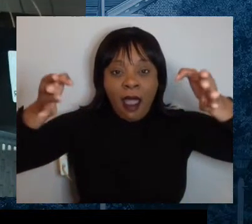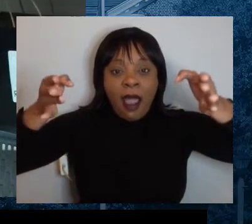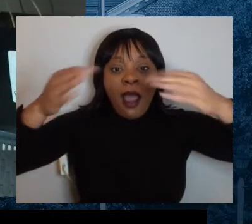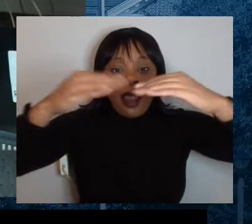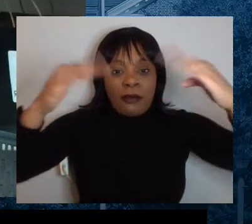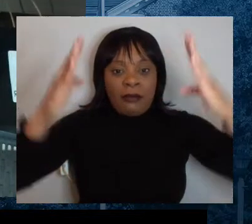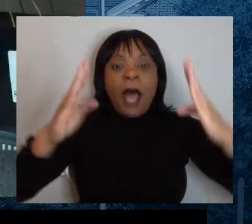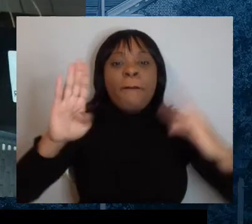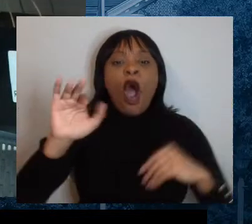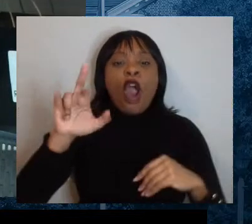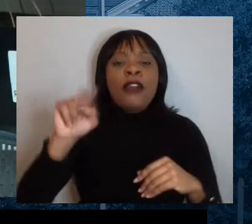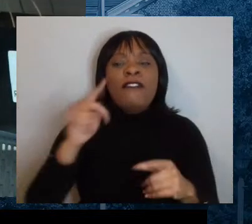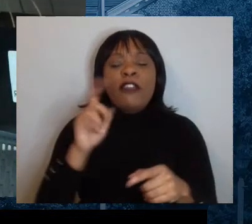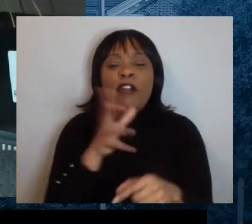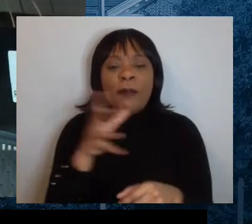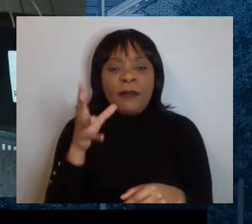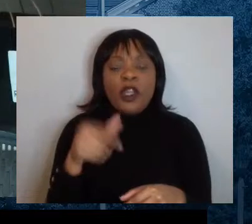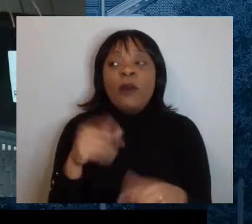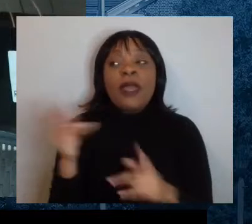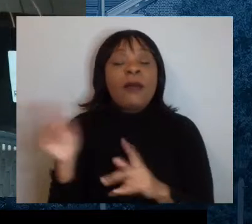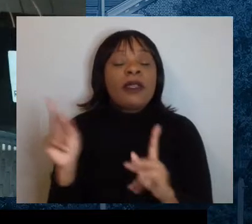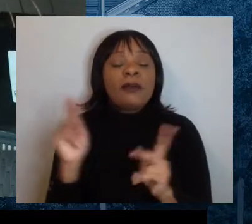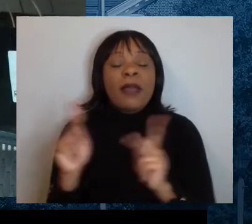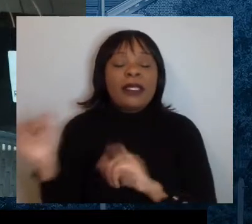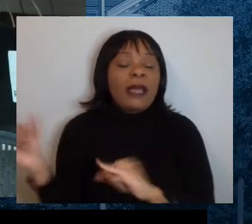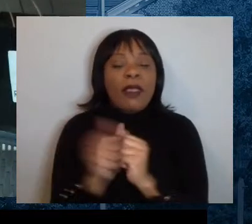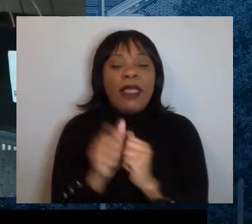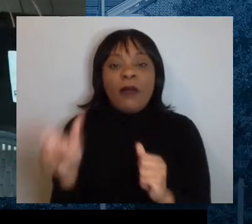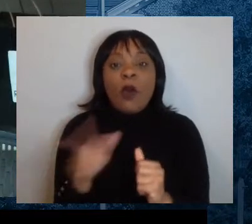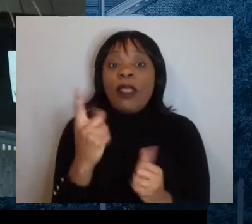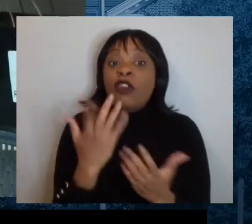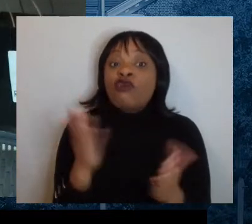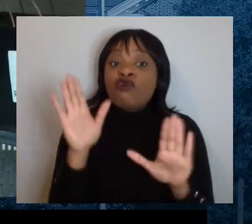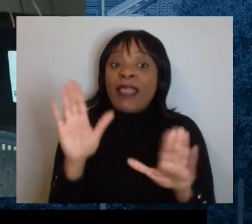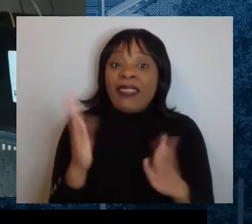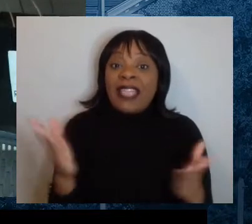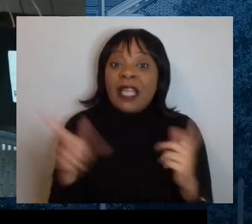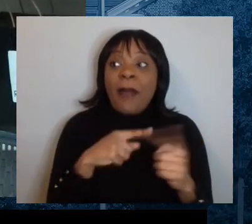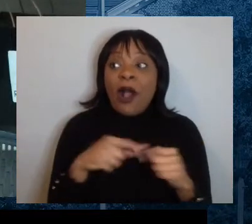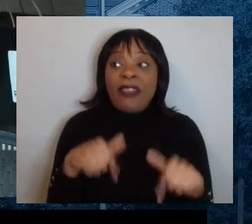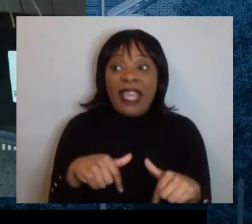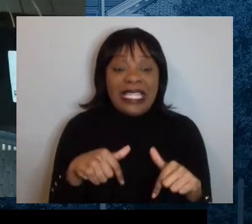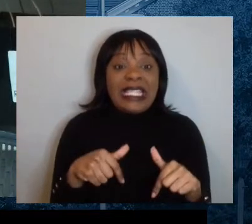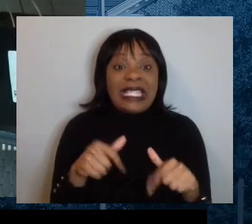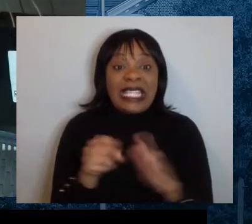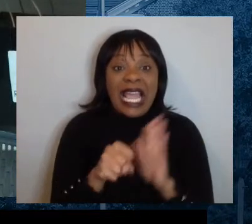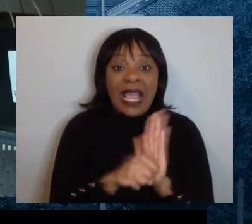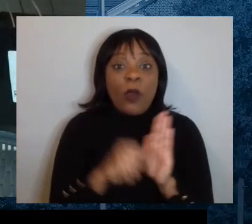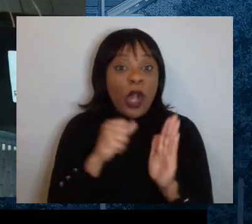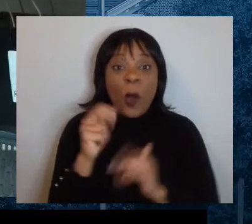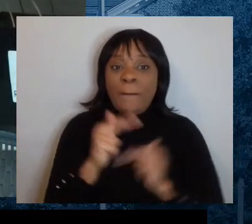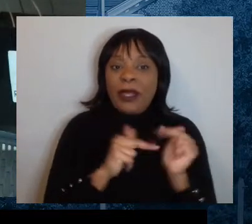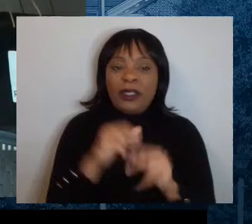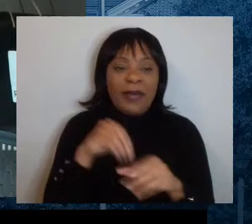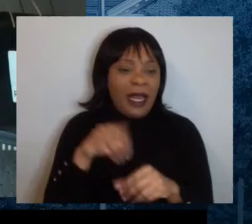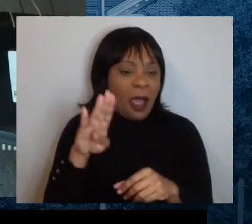together. One of the great things about libraries in this state is we don't build them in barns. But we actually, the